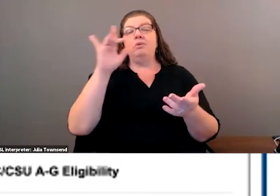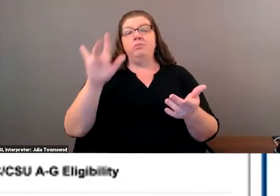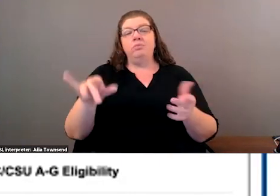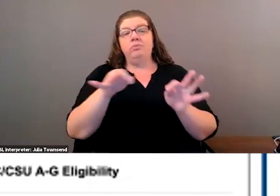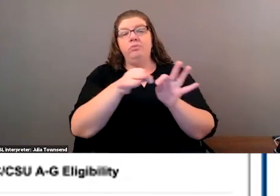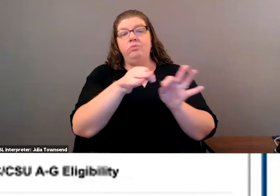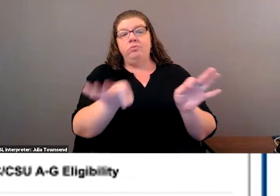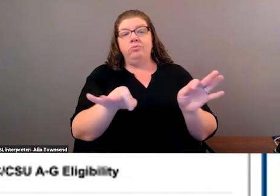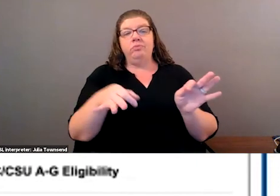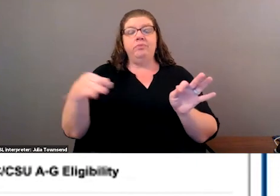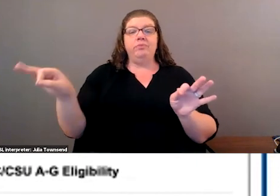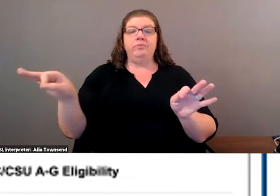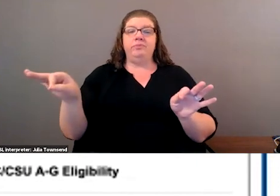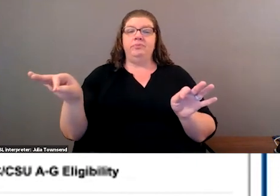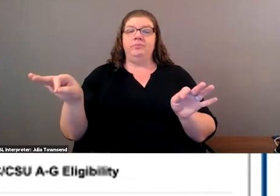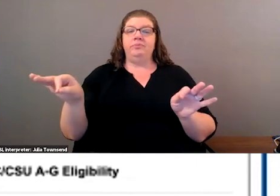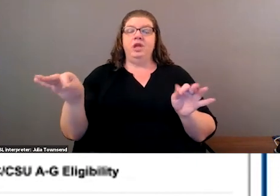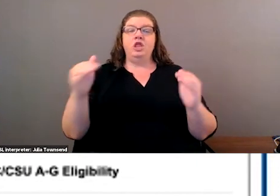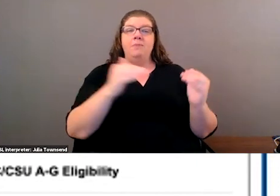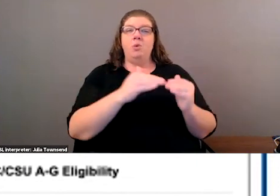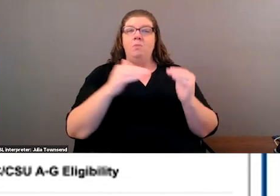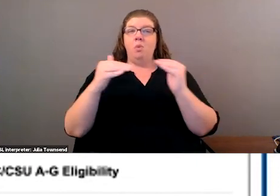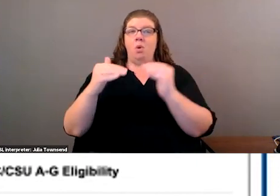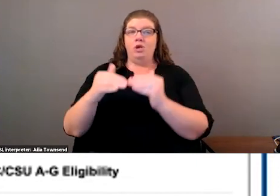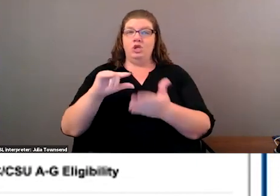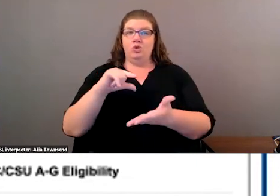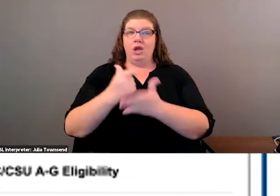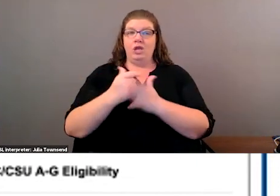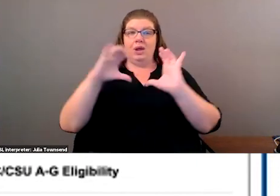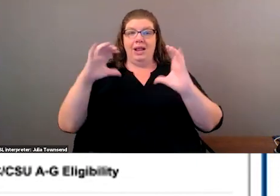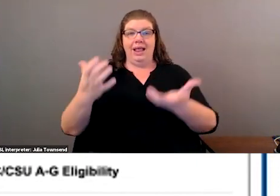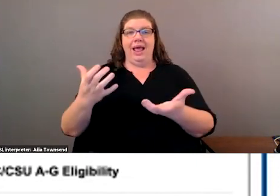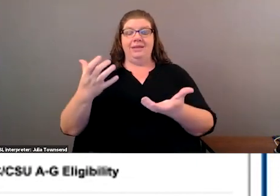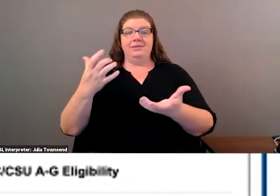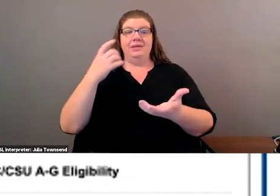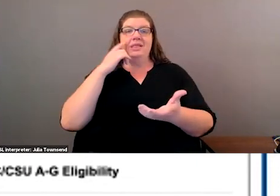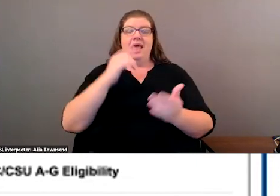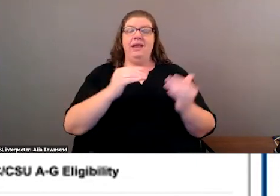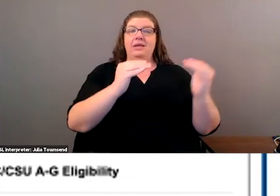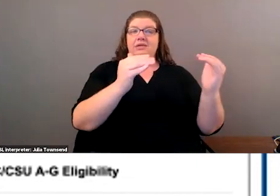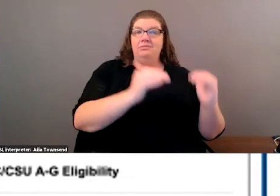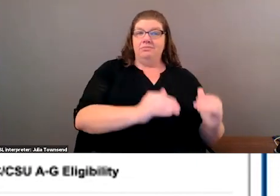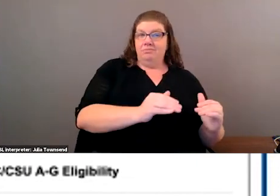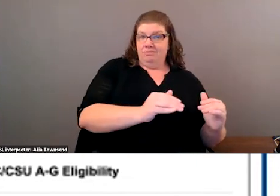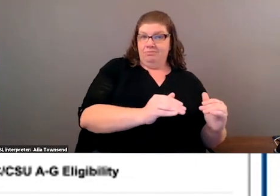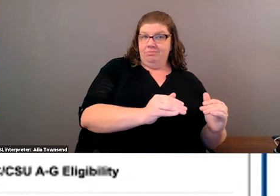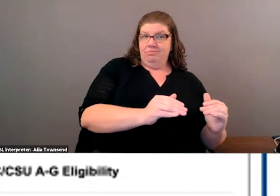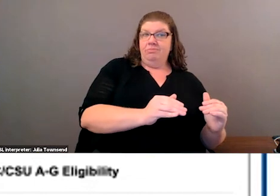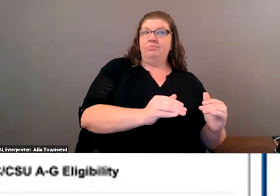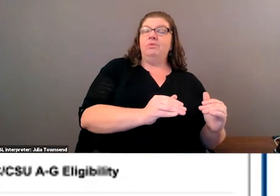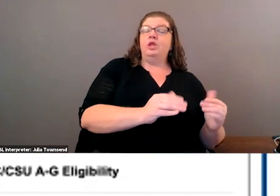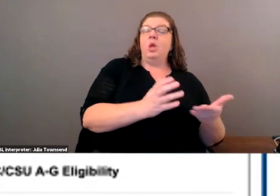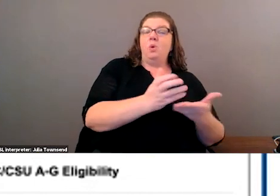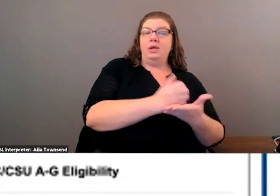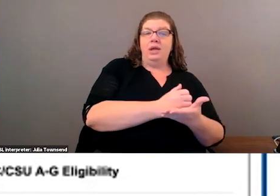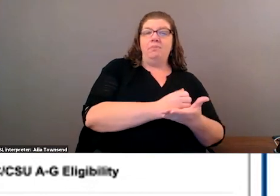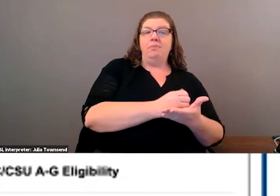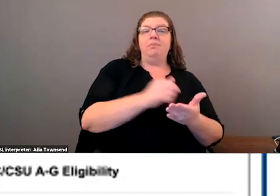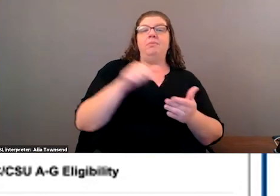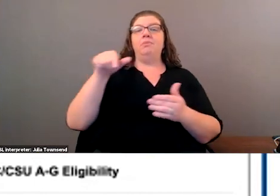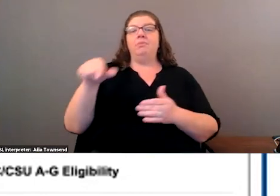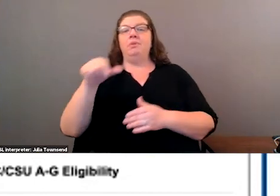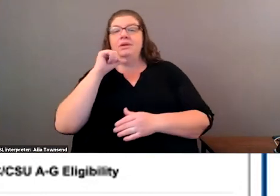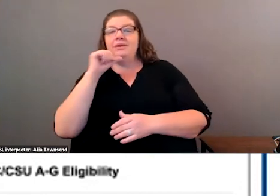information, you can see again the proportion of our graduating class that is socioeconomically disadvantaged or not, so that you can also have